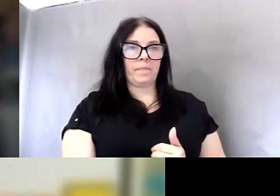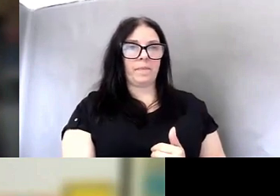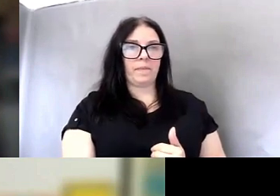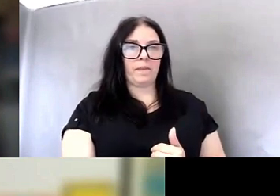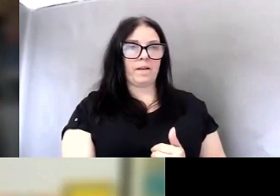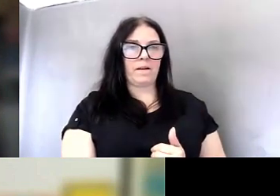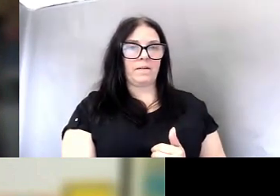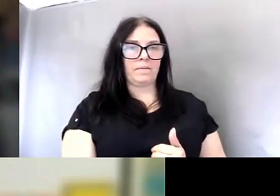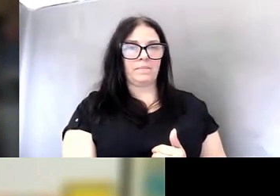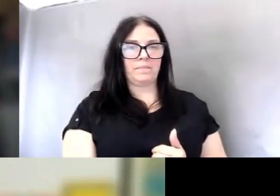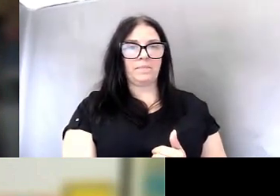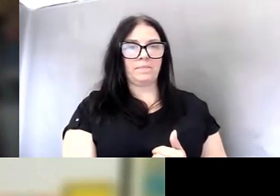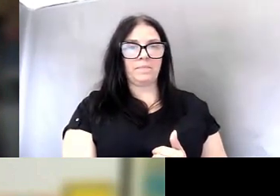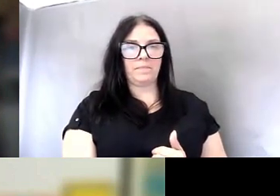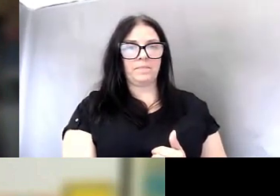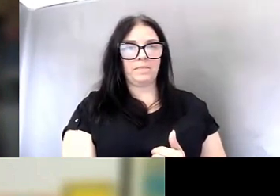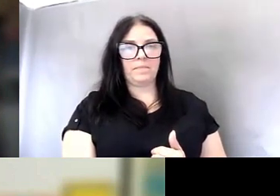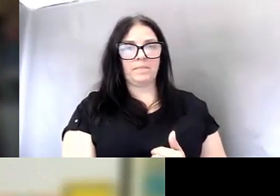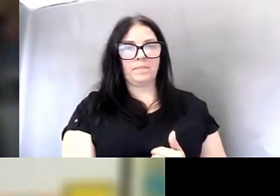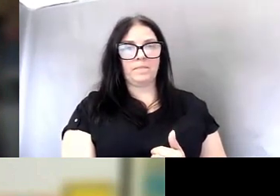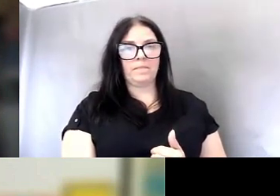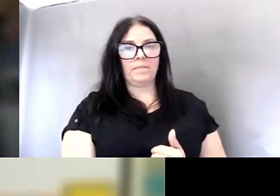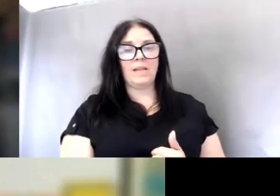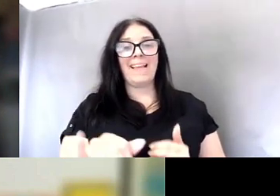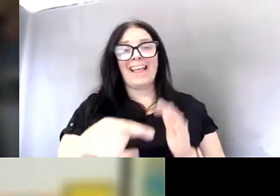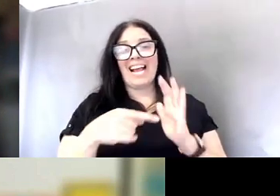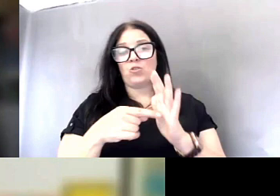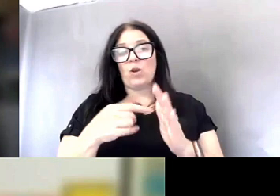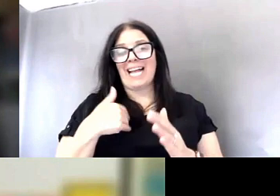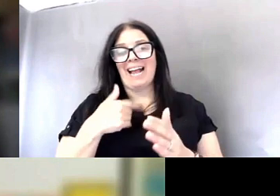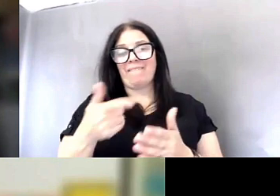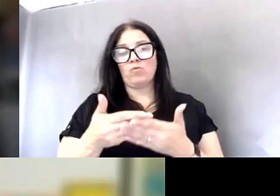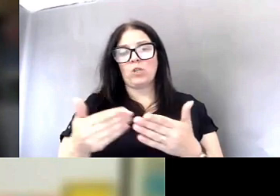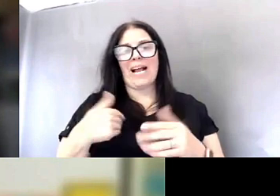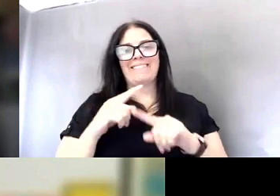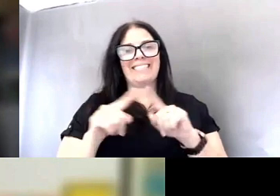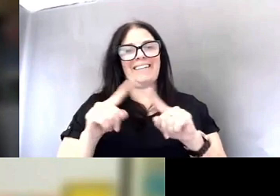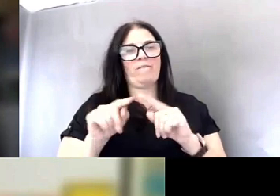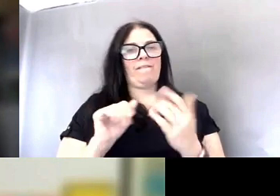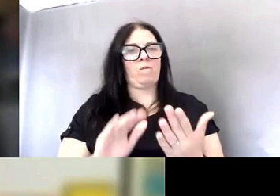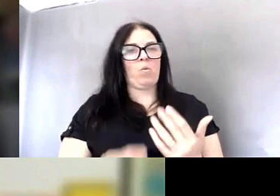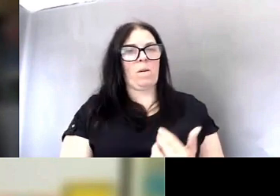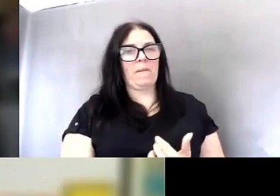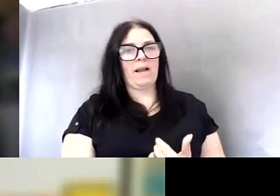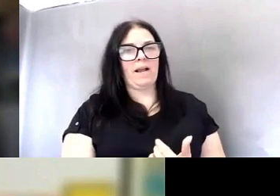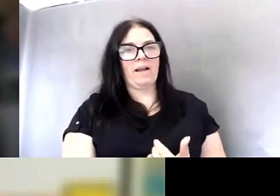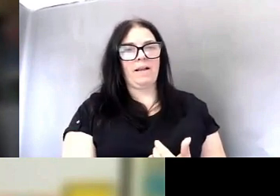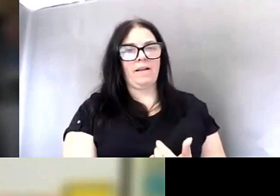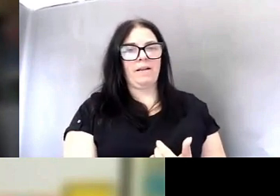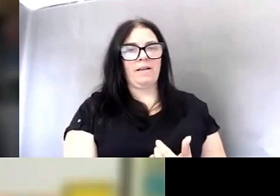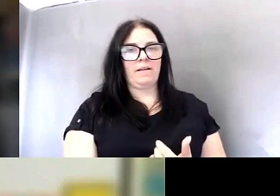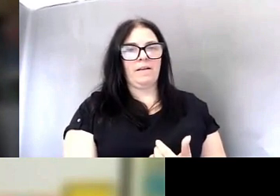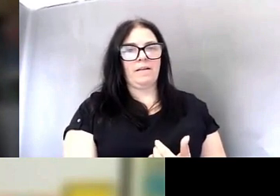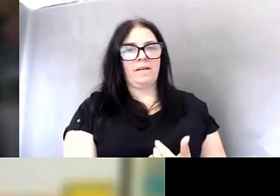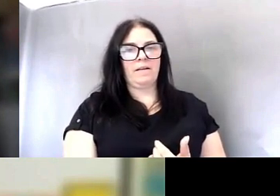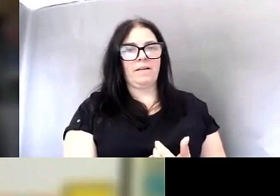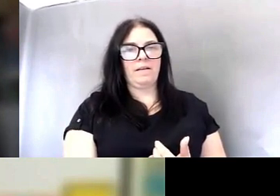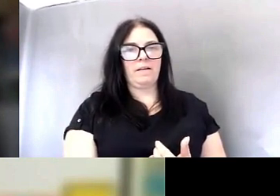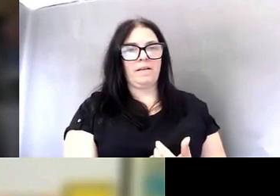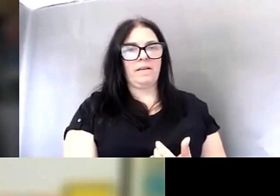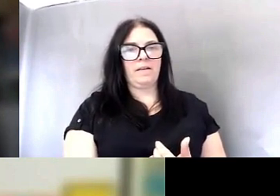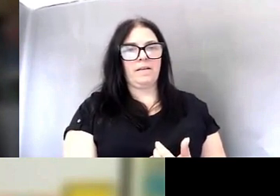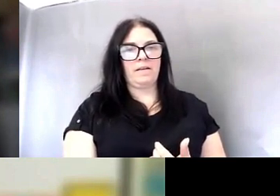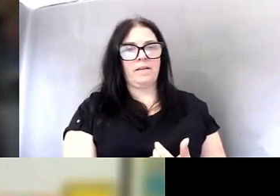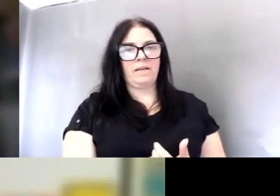So just an example of how the resources have different formats. And I think if you keep scrolling, Monica, we'll get to